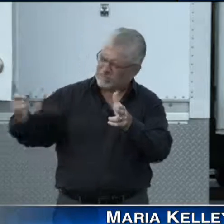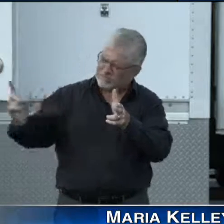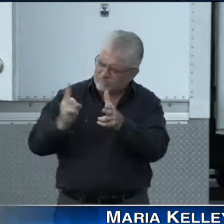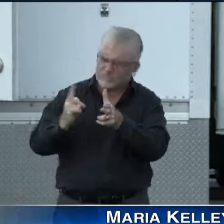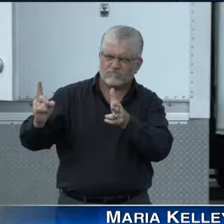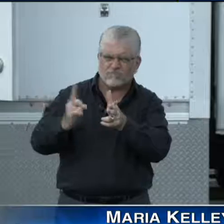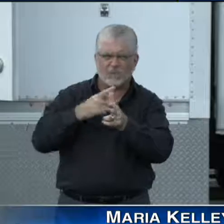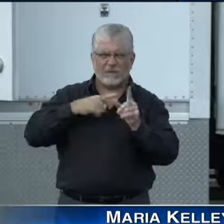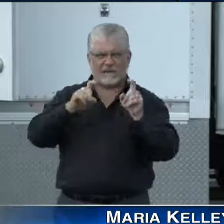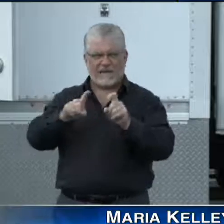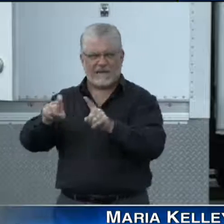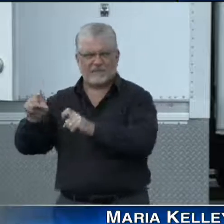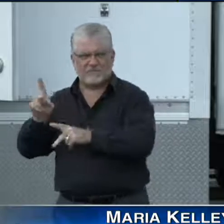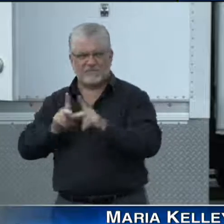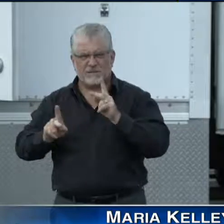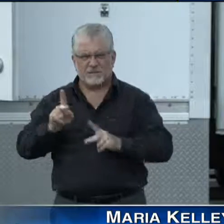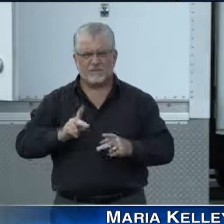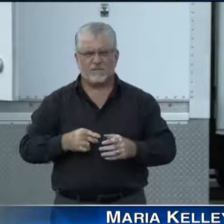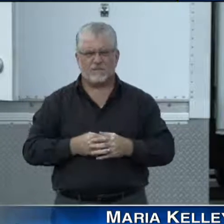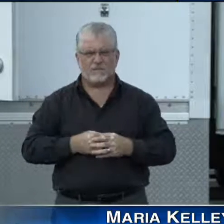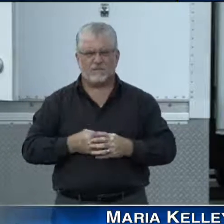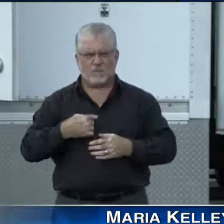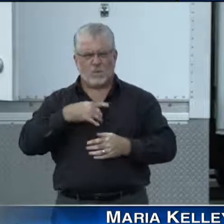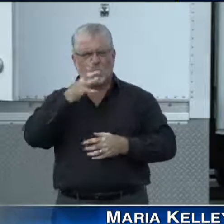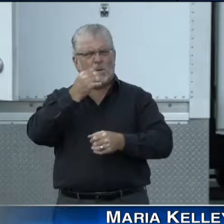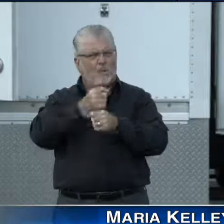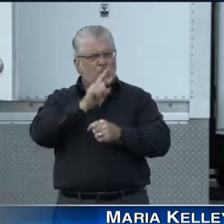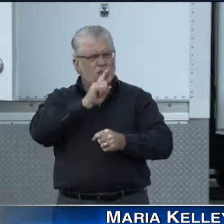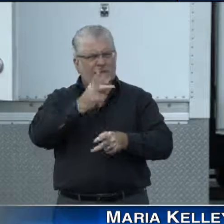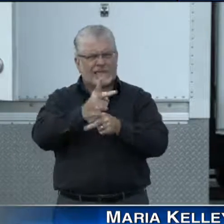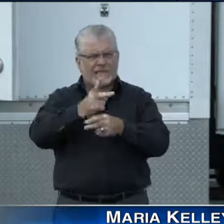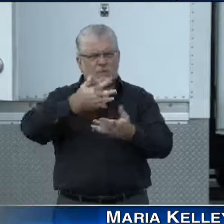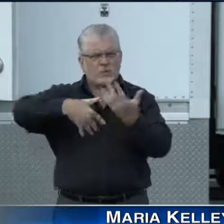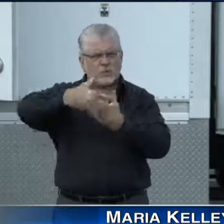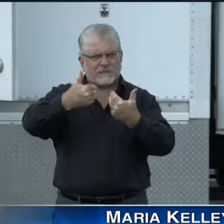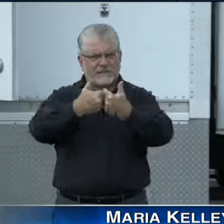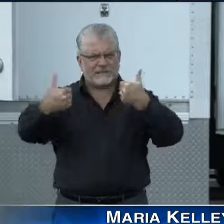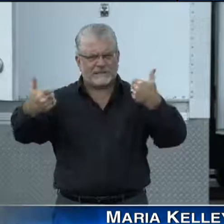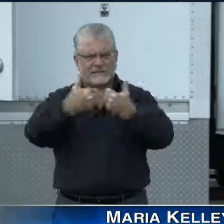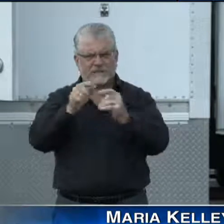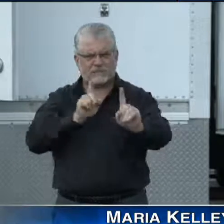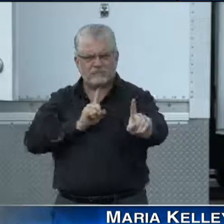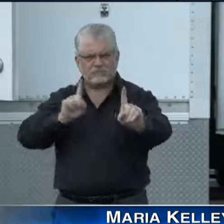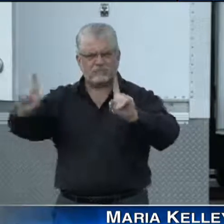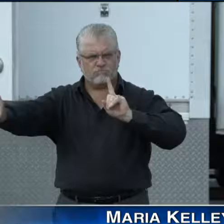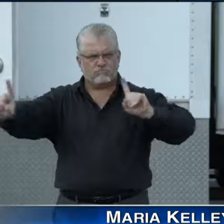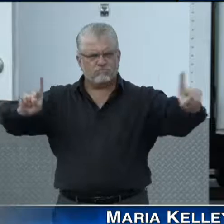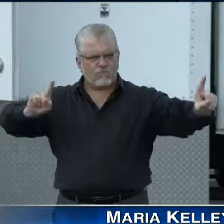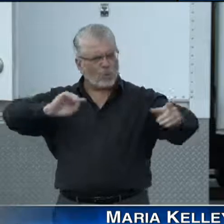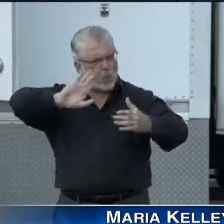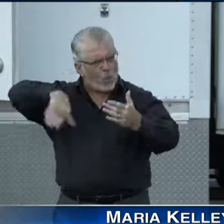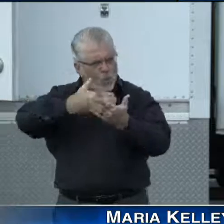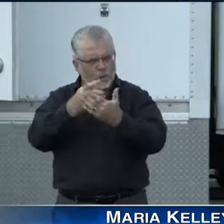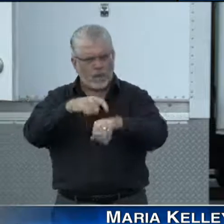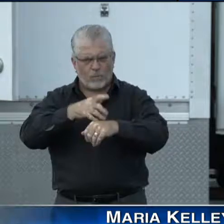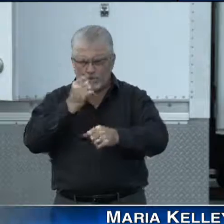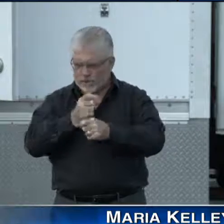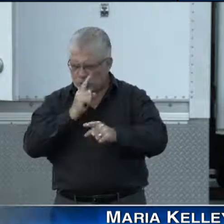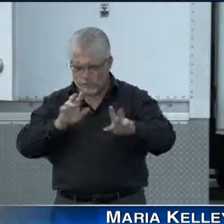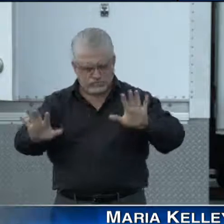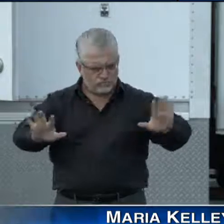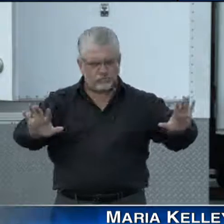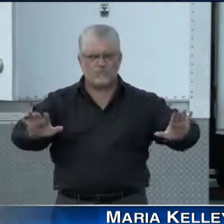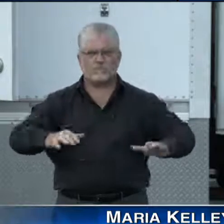and ensure that social distancing is maintained at all times throughout the event. Nasal swabs will be